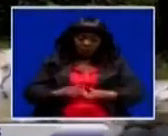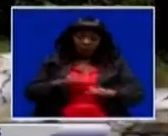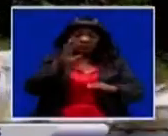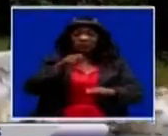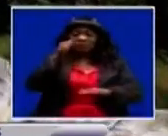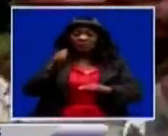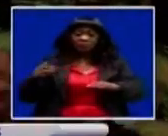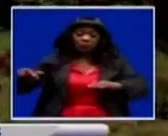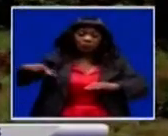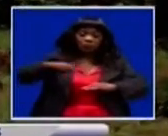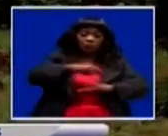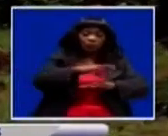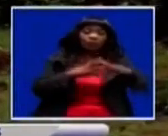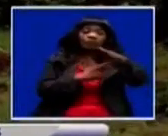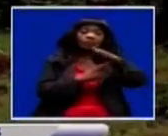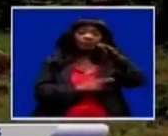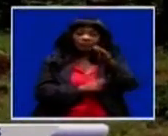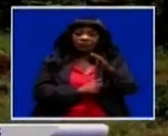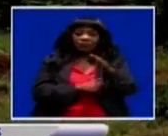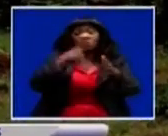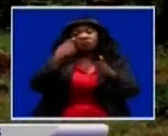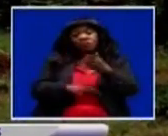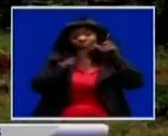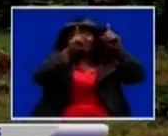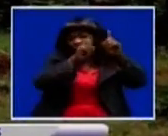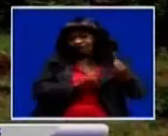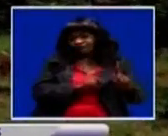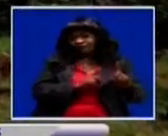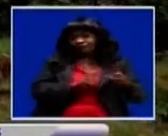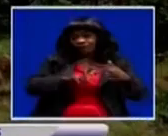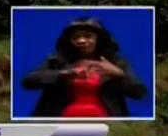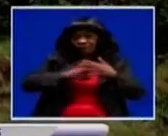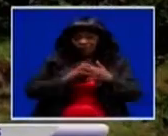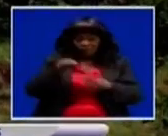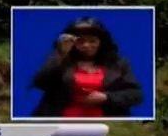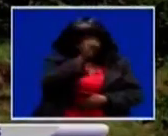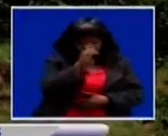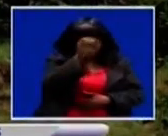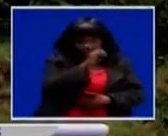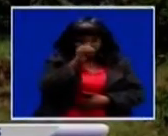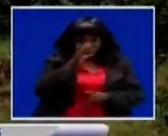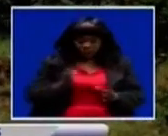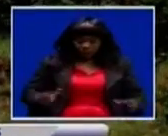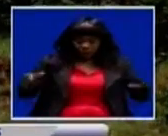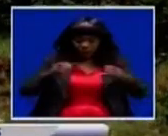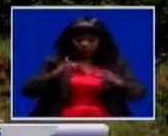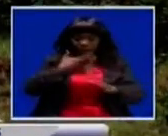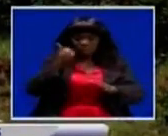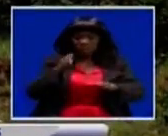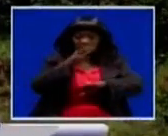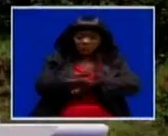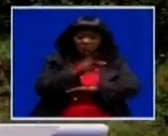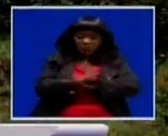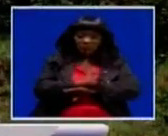to Kapara. So what he decided was to start scouting for this community-based project, which is a